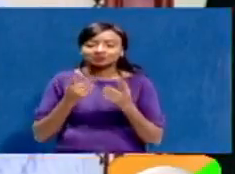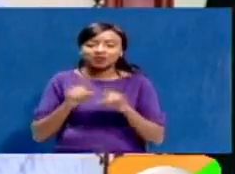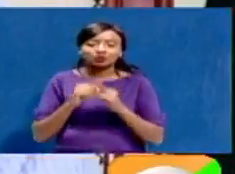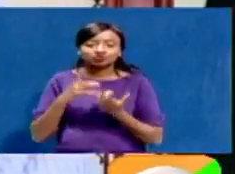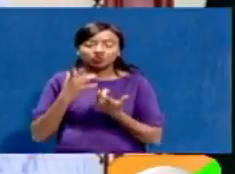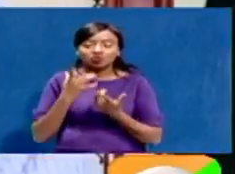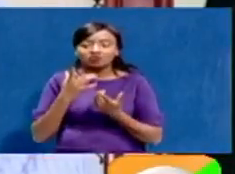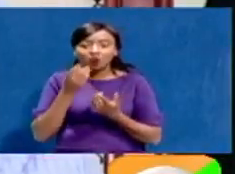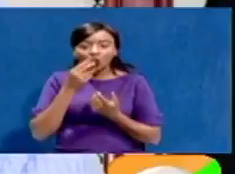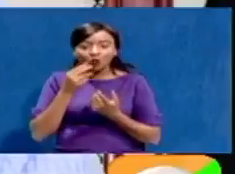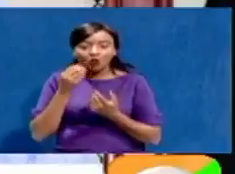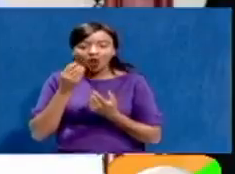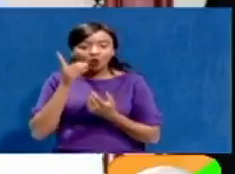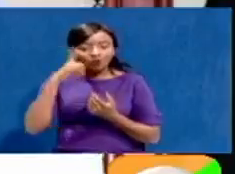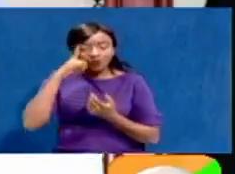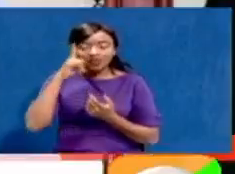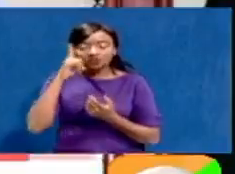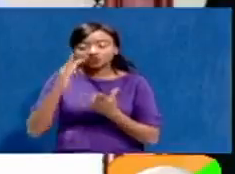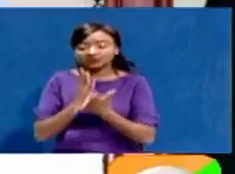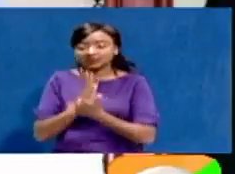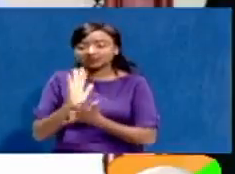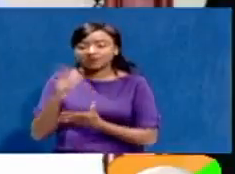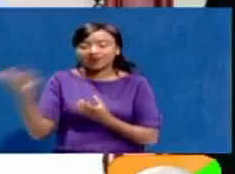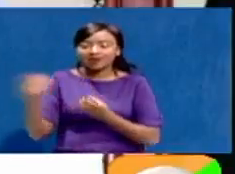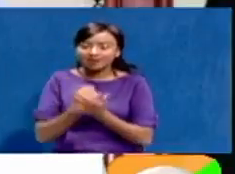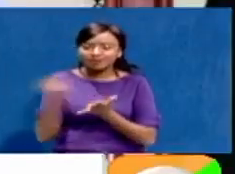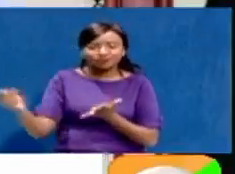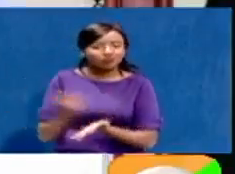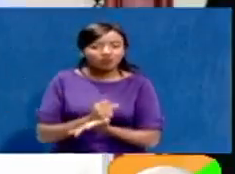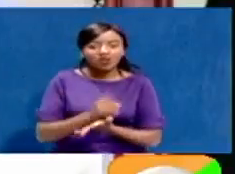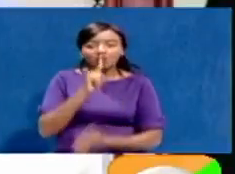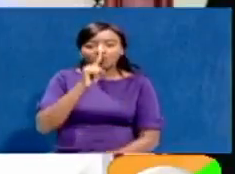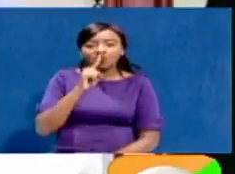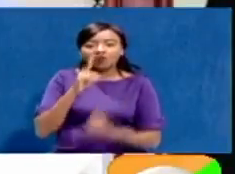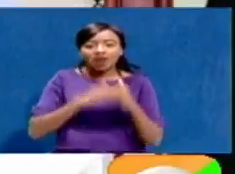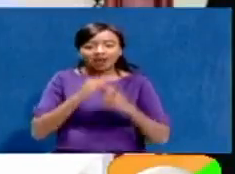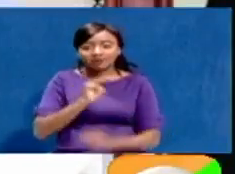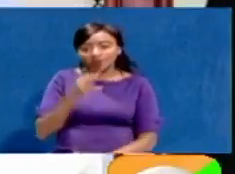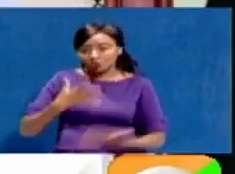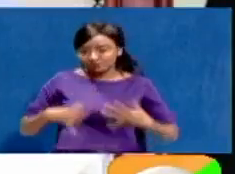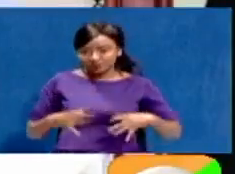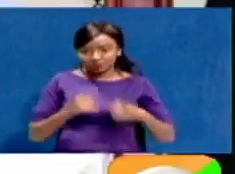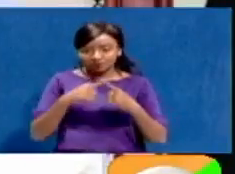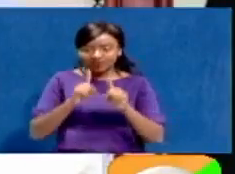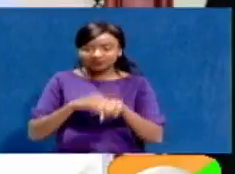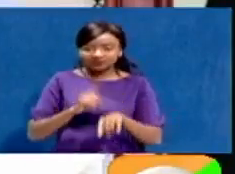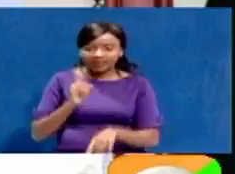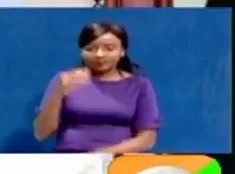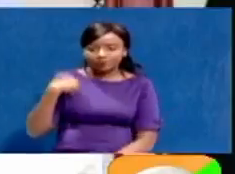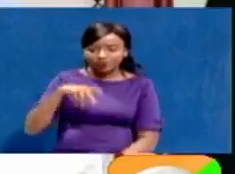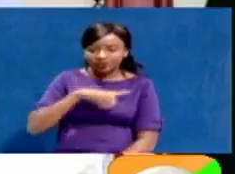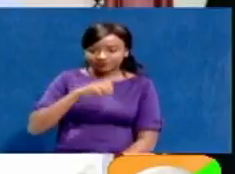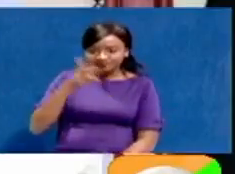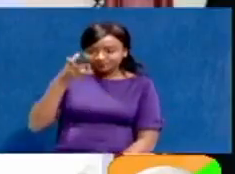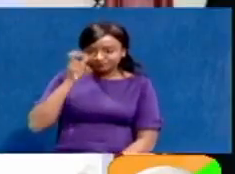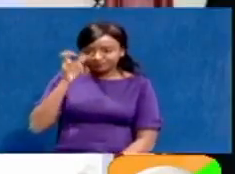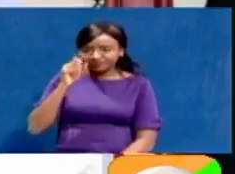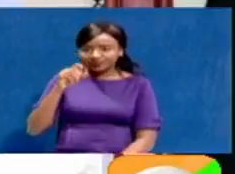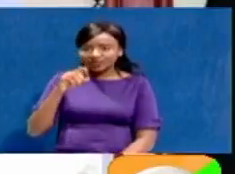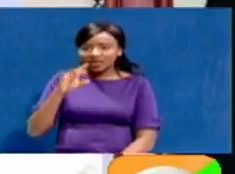sector, employing approximately 9 million people. And listening to ILO, approximately